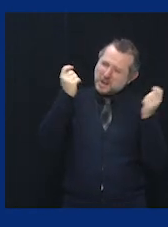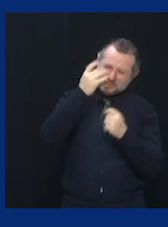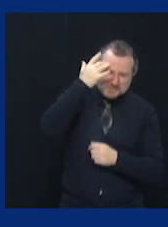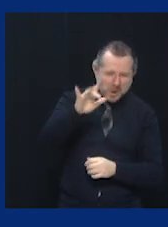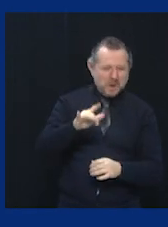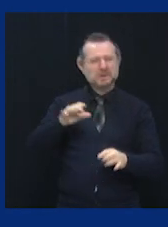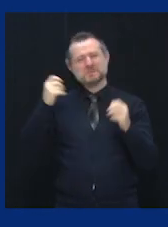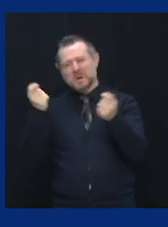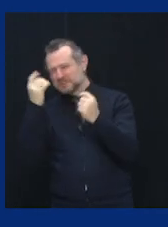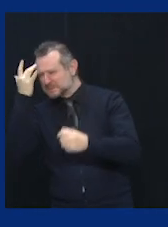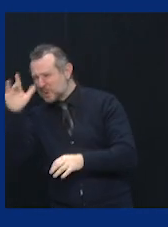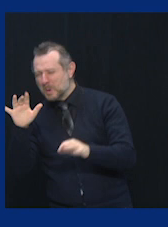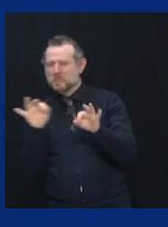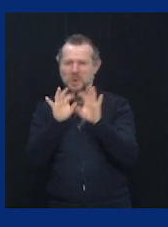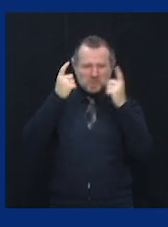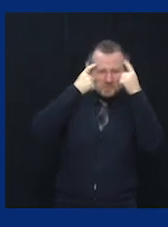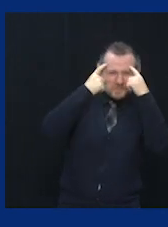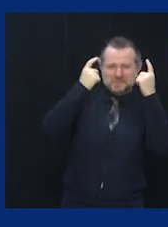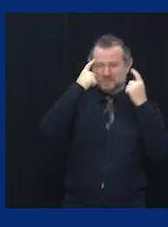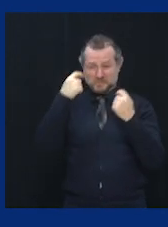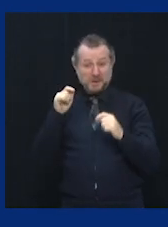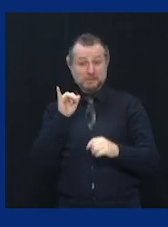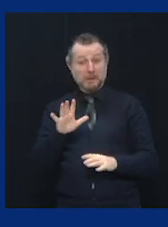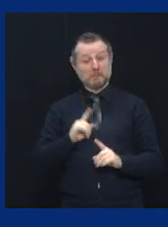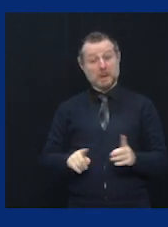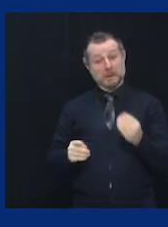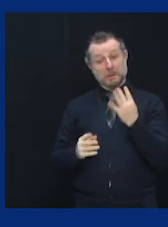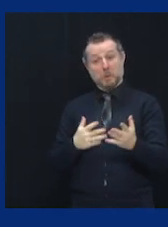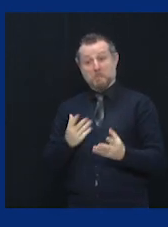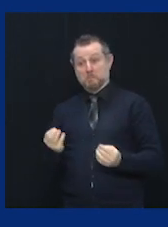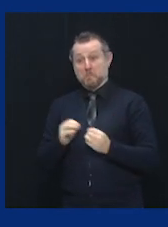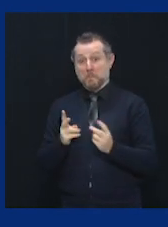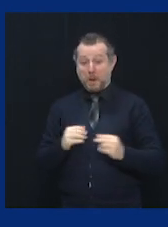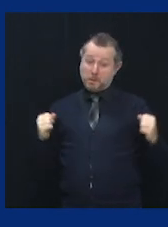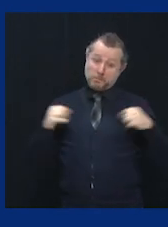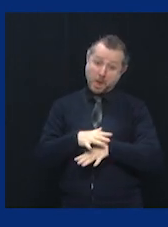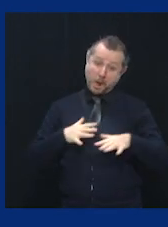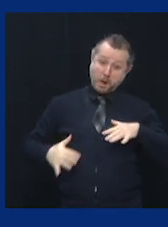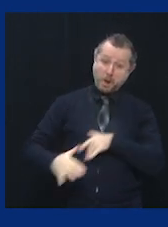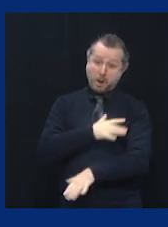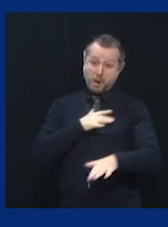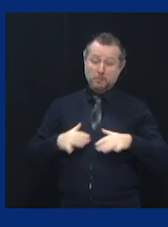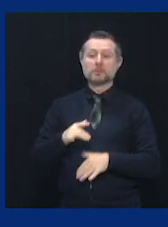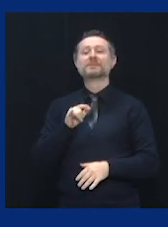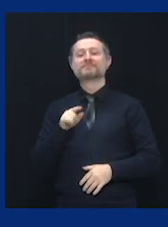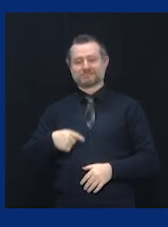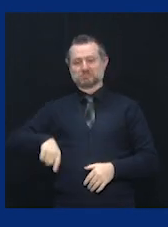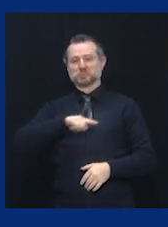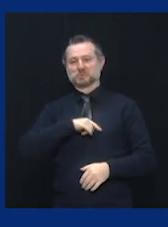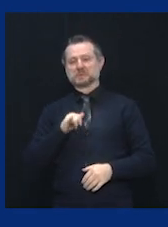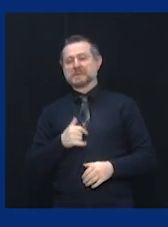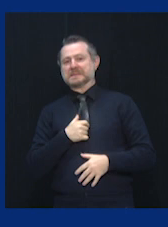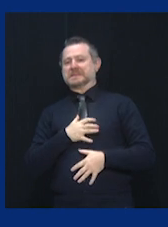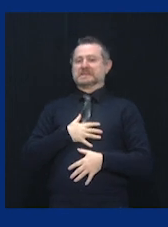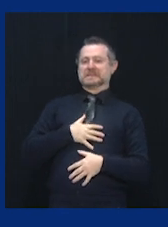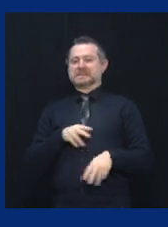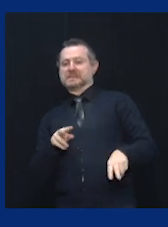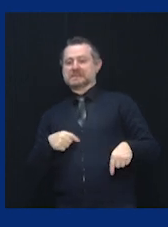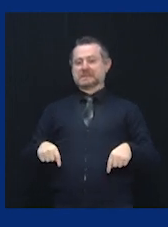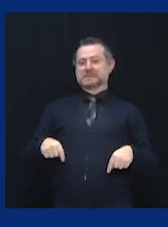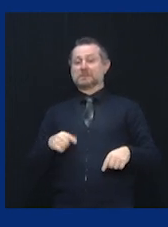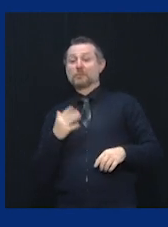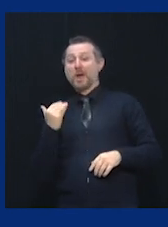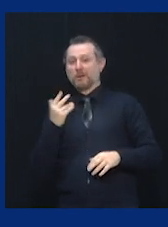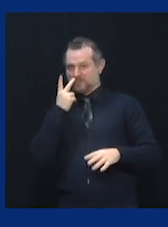the increased social activity, we were afraid you were going to see a spike. And we said